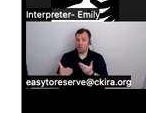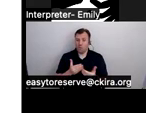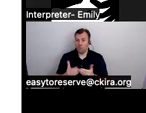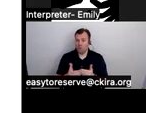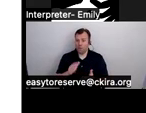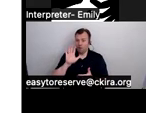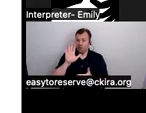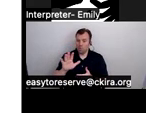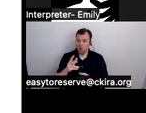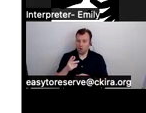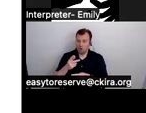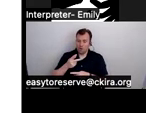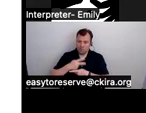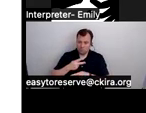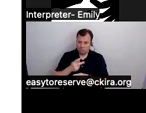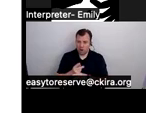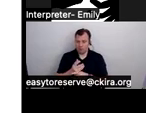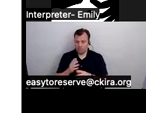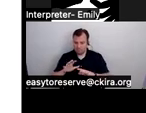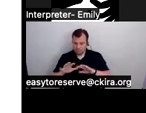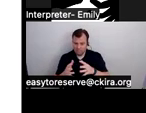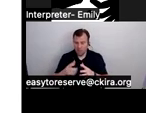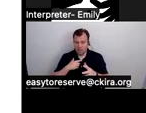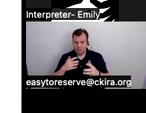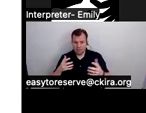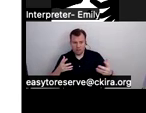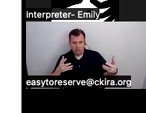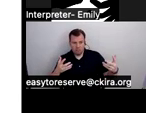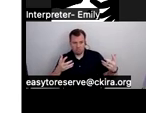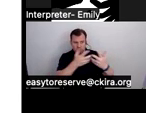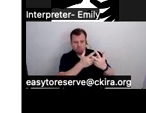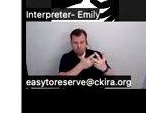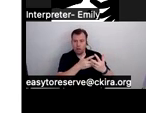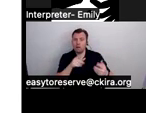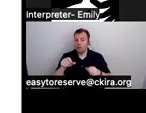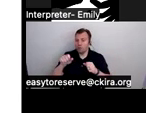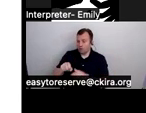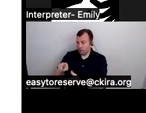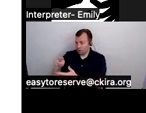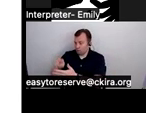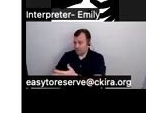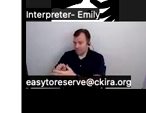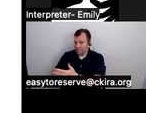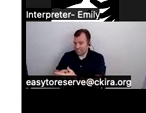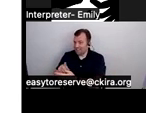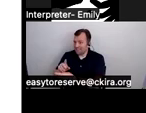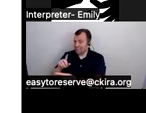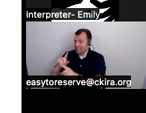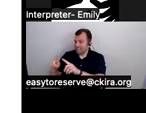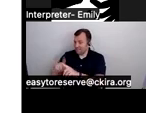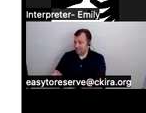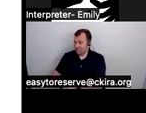it's aligned with the Institute's mission. And so you can get some of that information by reading about those different institutes, but really